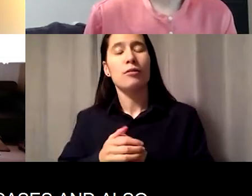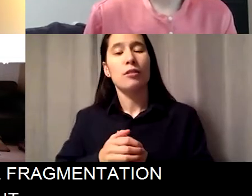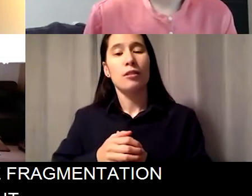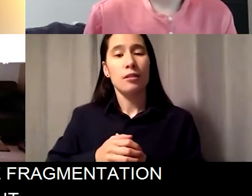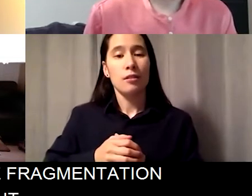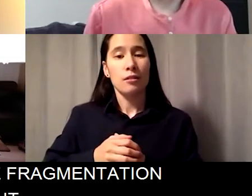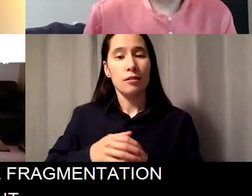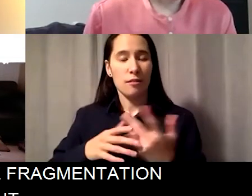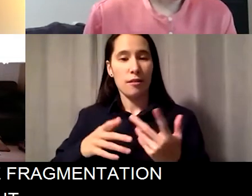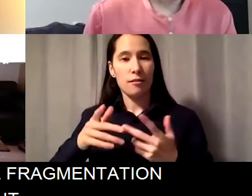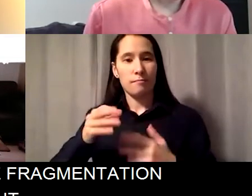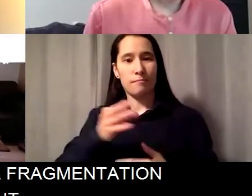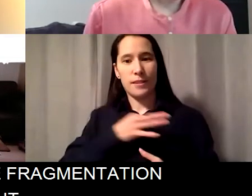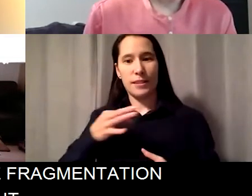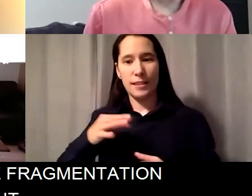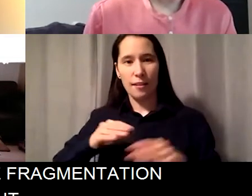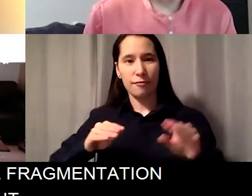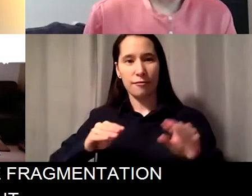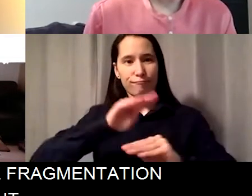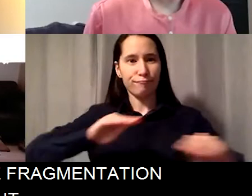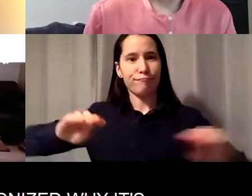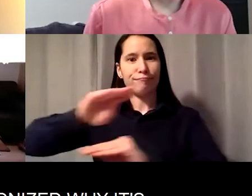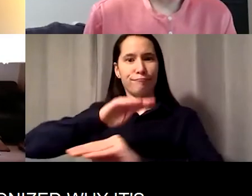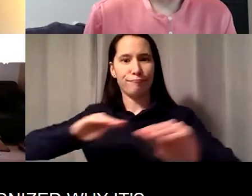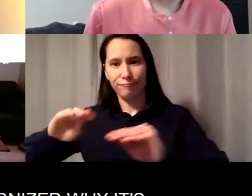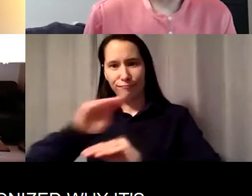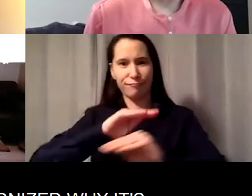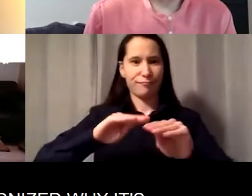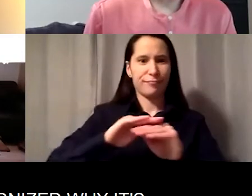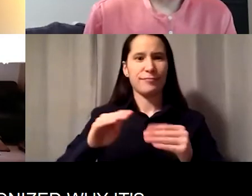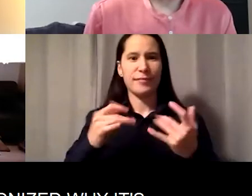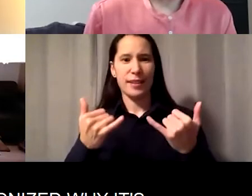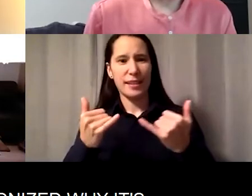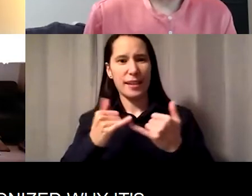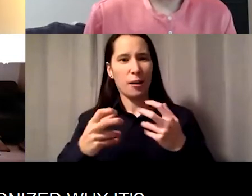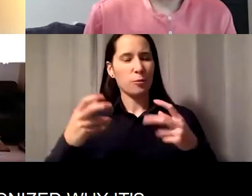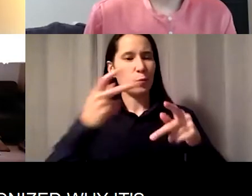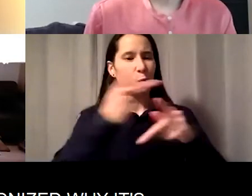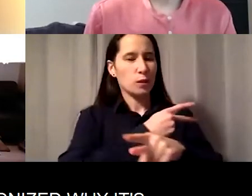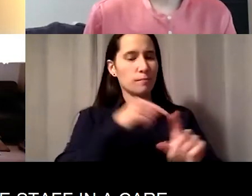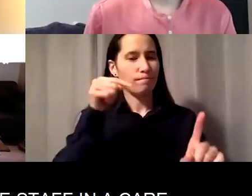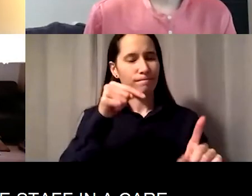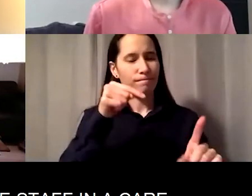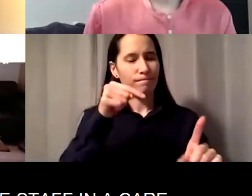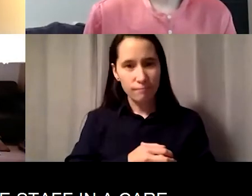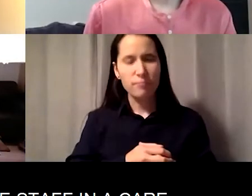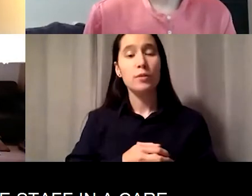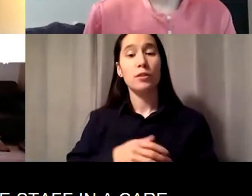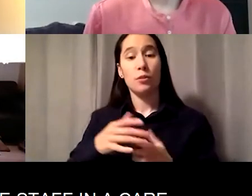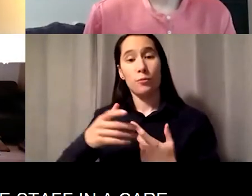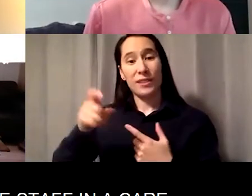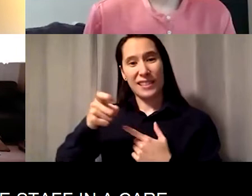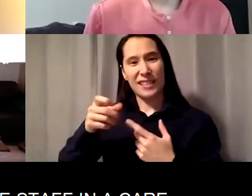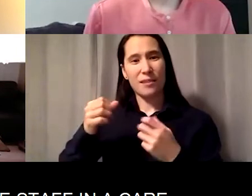of the fragmentation of the staffing. So it is unclear we would have recognized why it's important to have a more